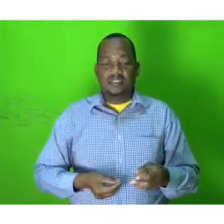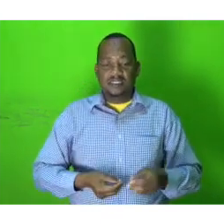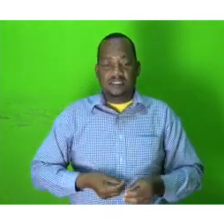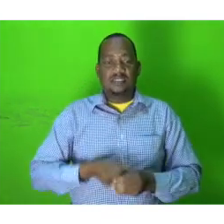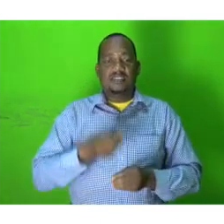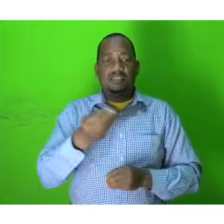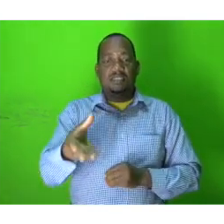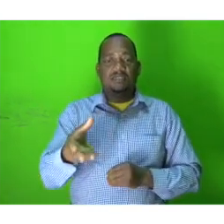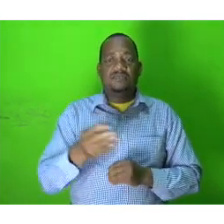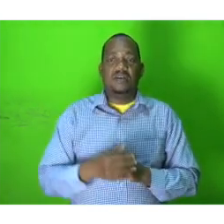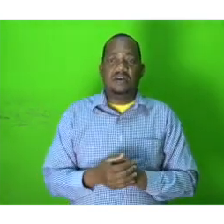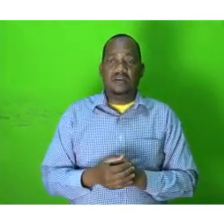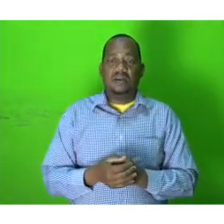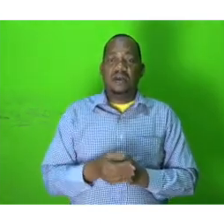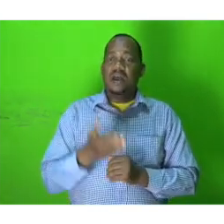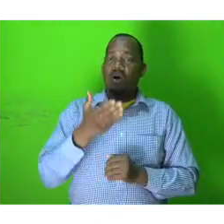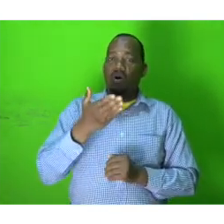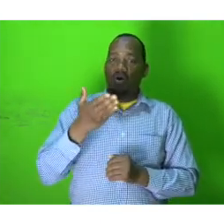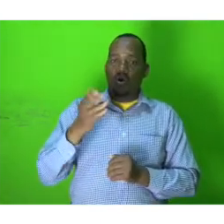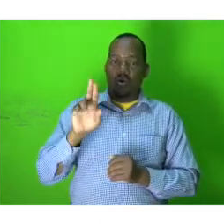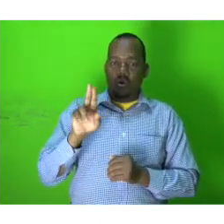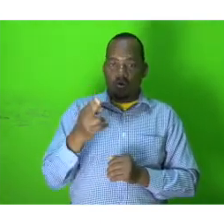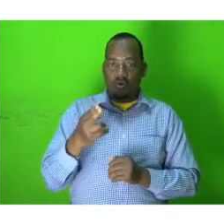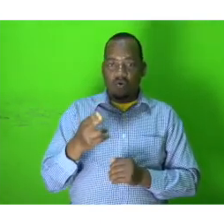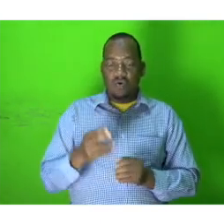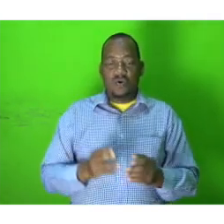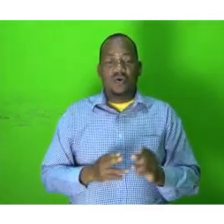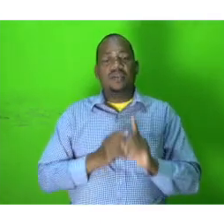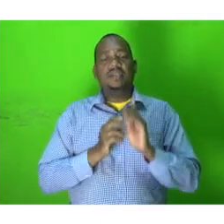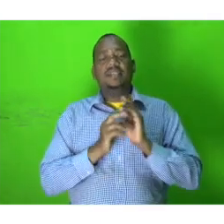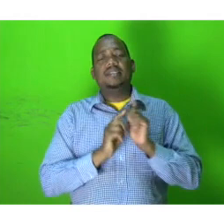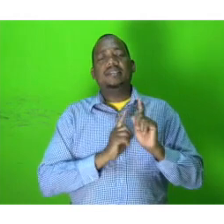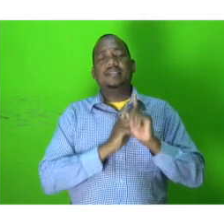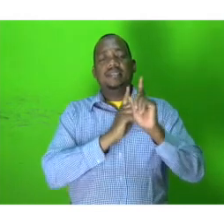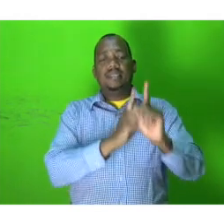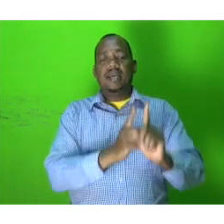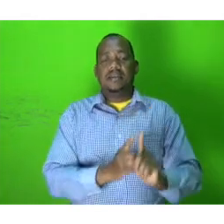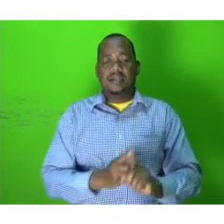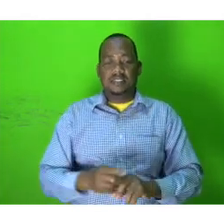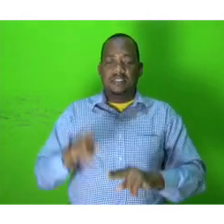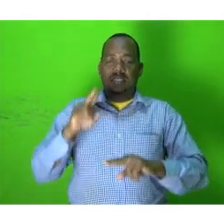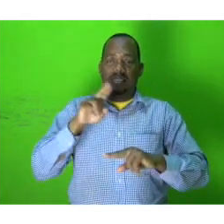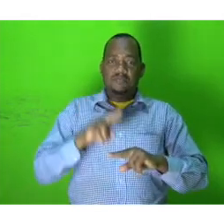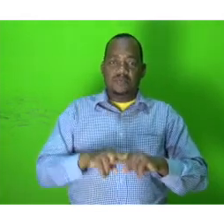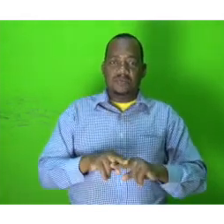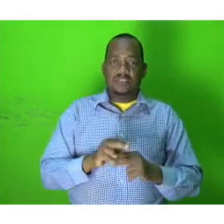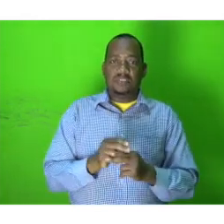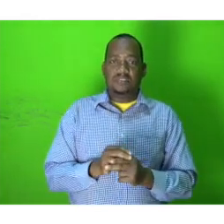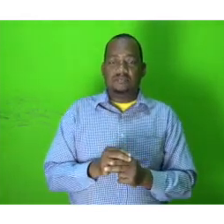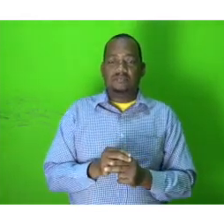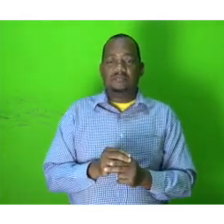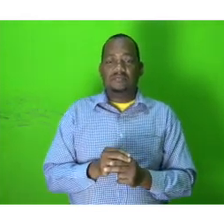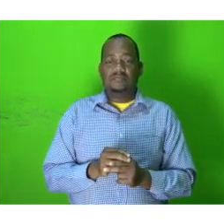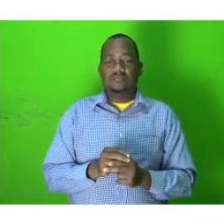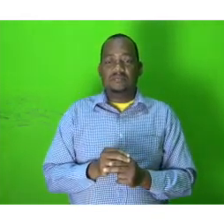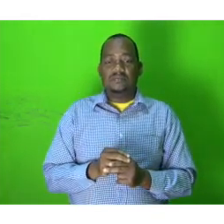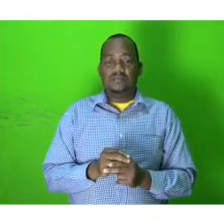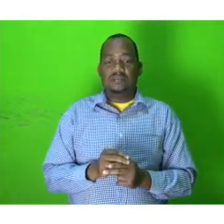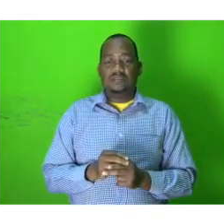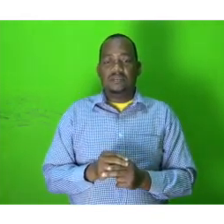credit transfer or direct deposit.